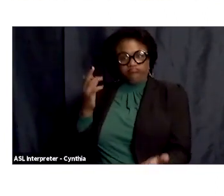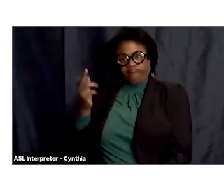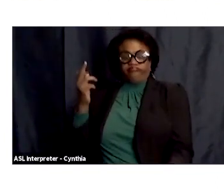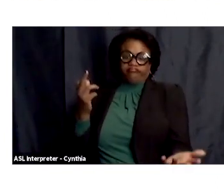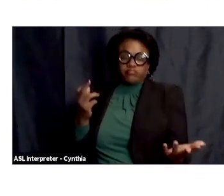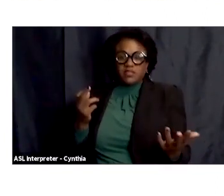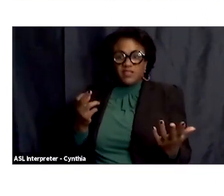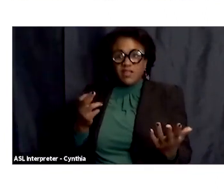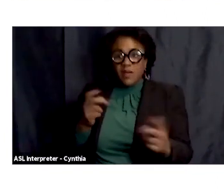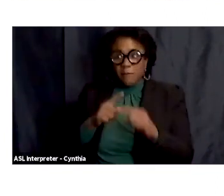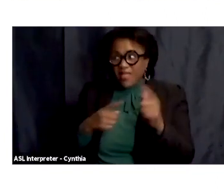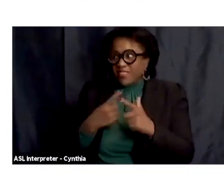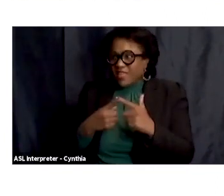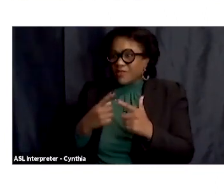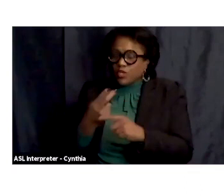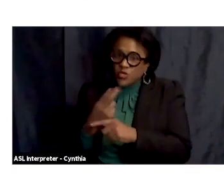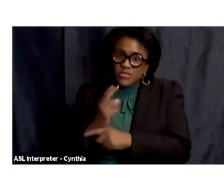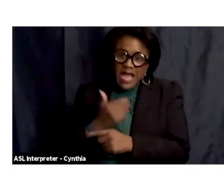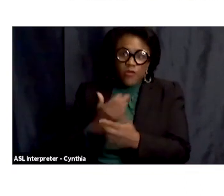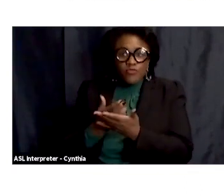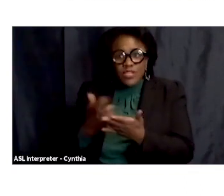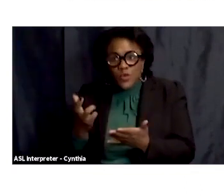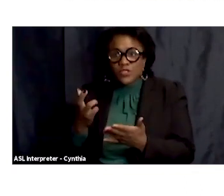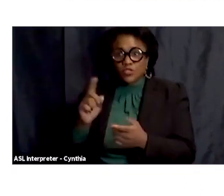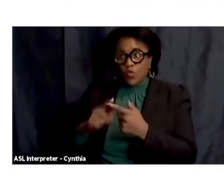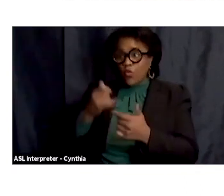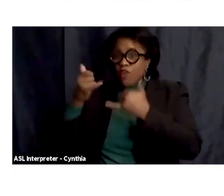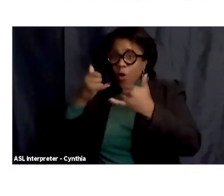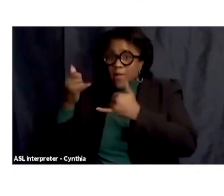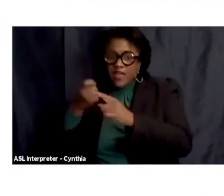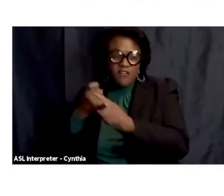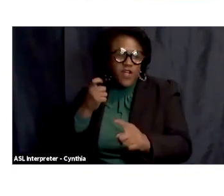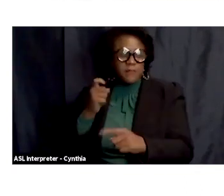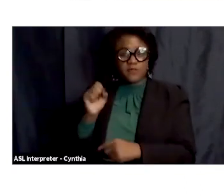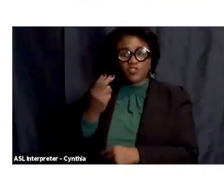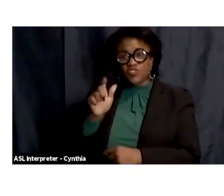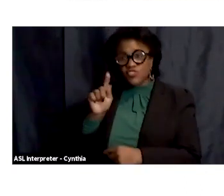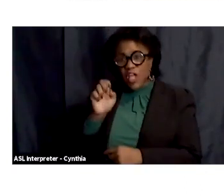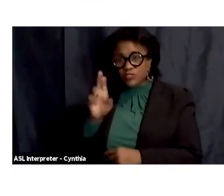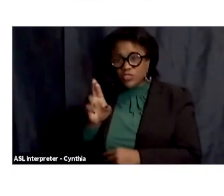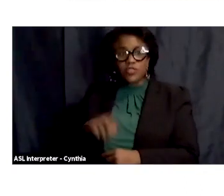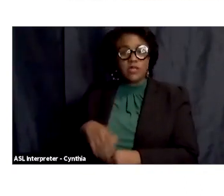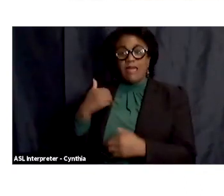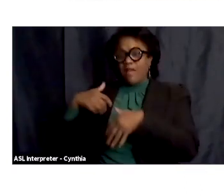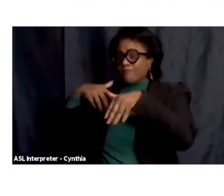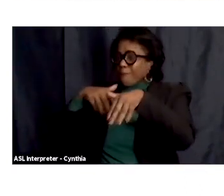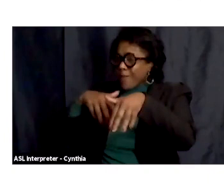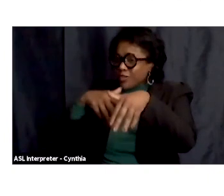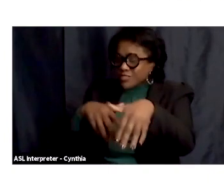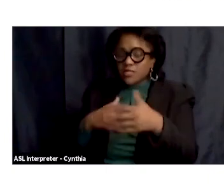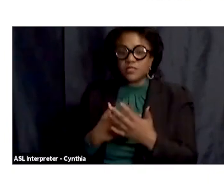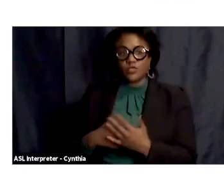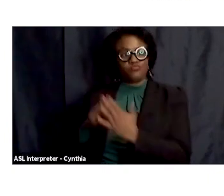our resources and wanted to share their stories, to actually phone banking from the shelters for this ballot measure, to having marches for this ballot measure, to